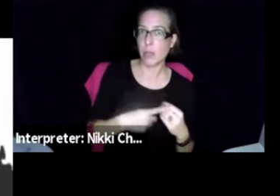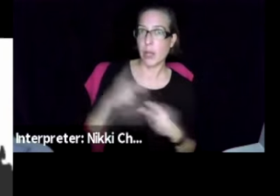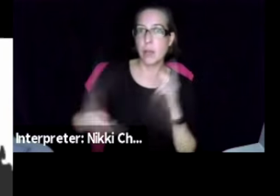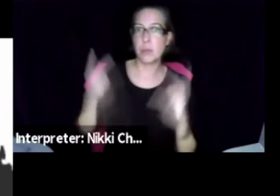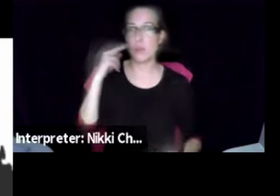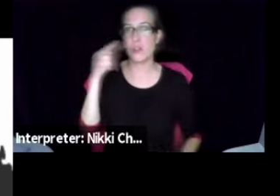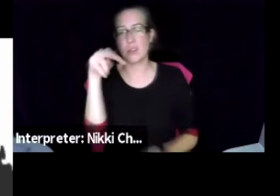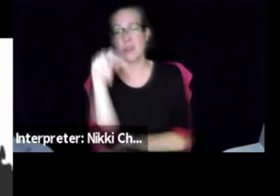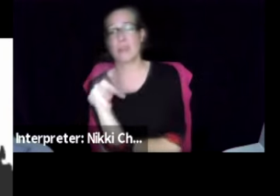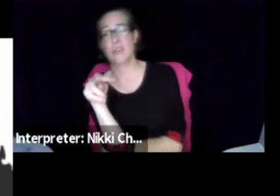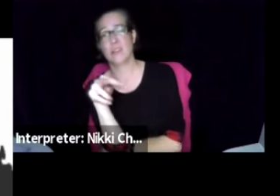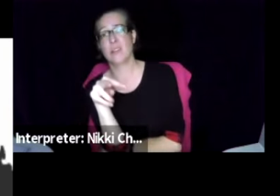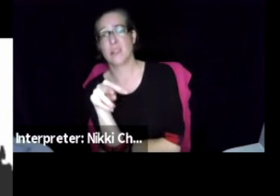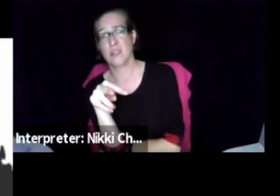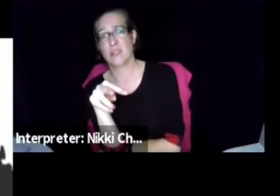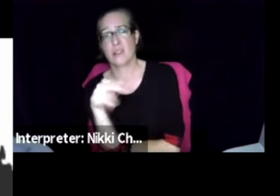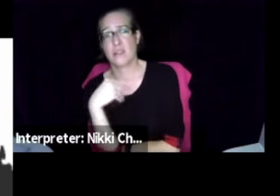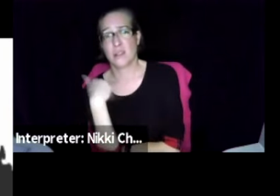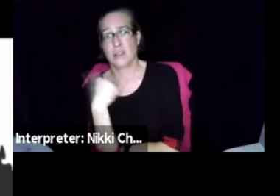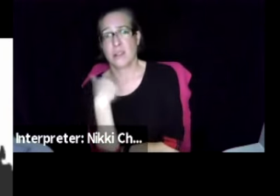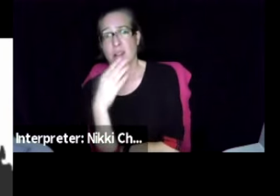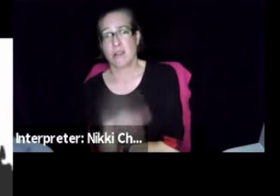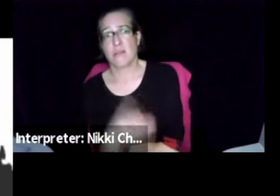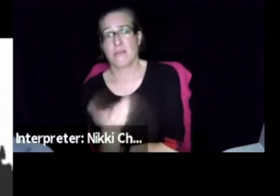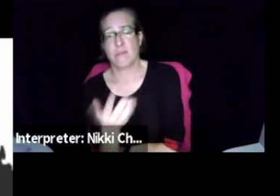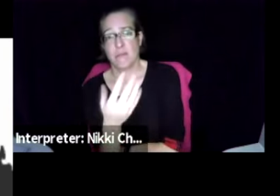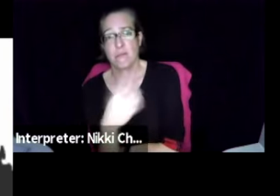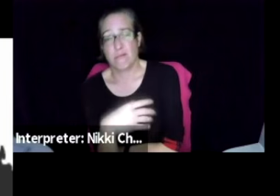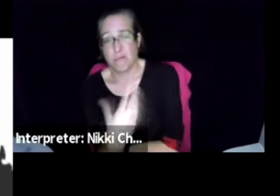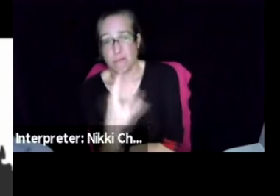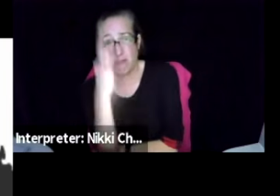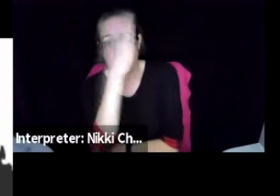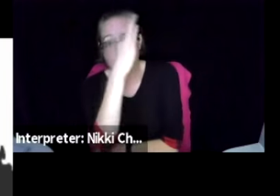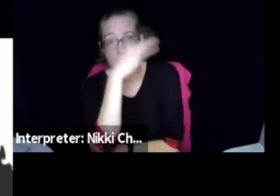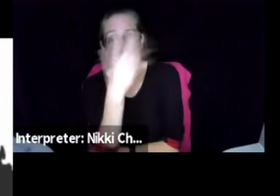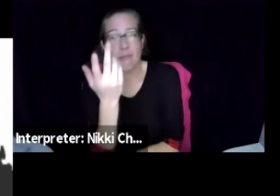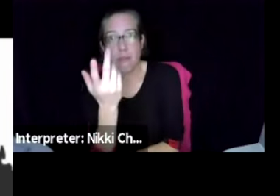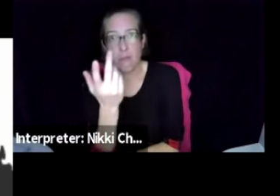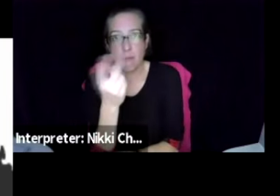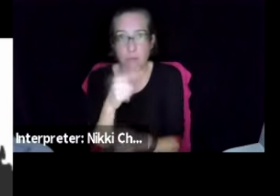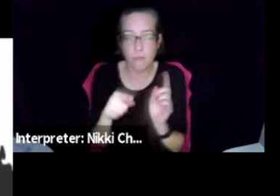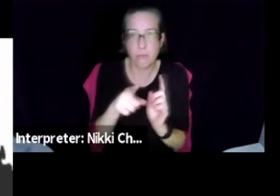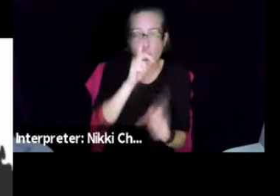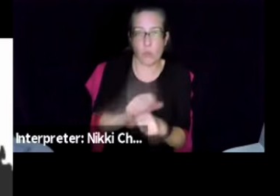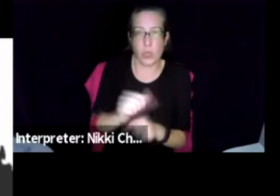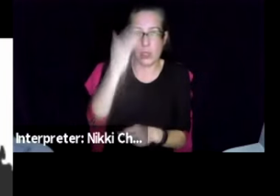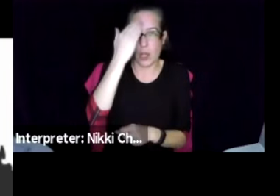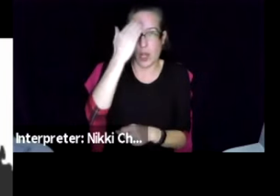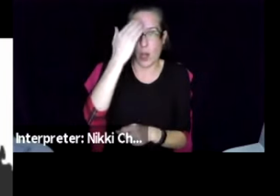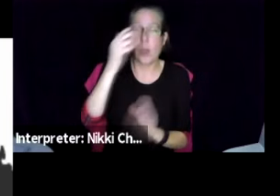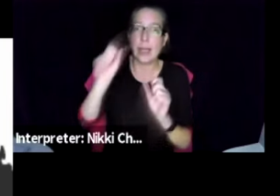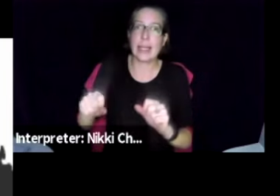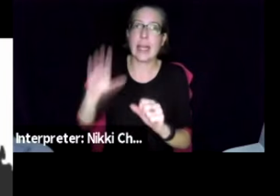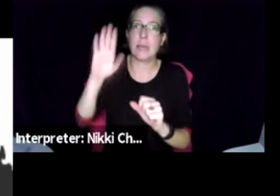a young person instead of actually knowing what you're talking about, it is discouraging. But in this actual process that we went